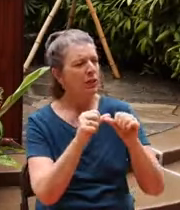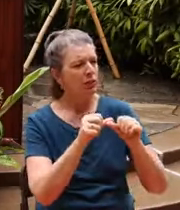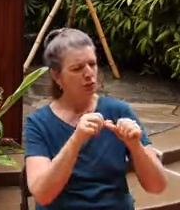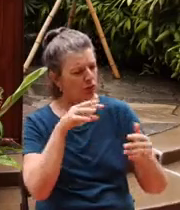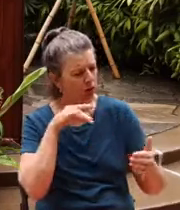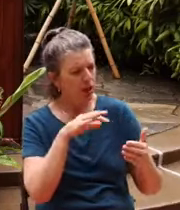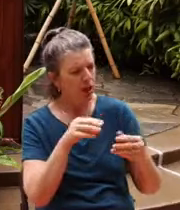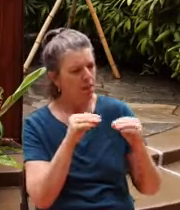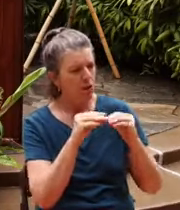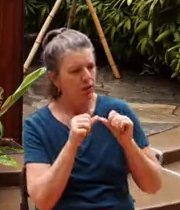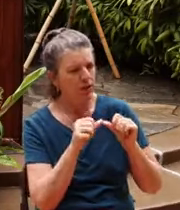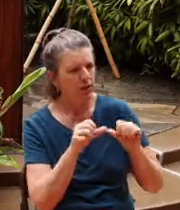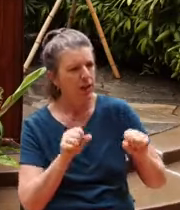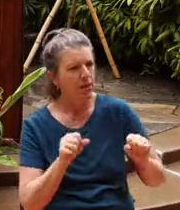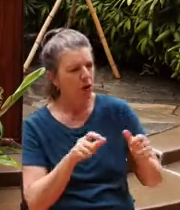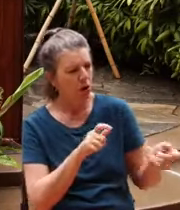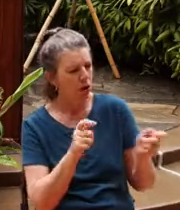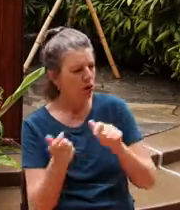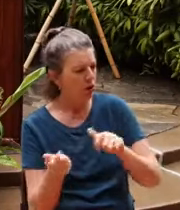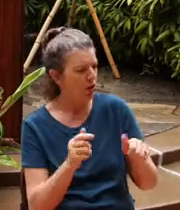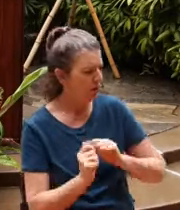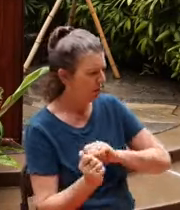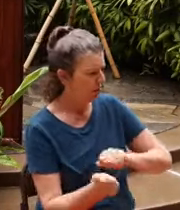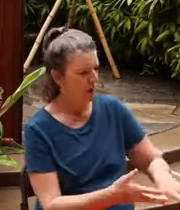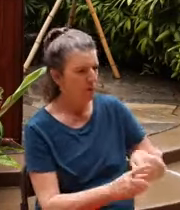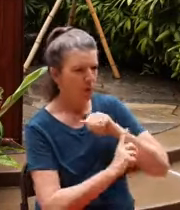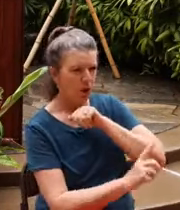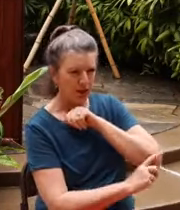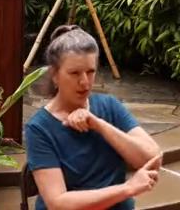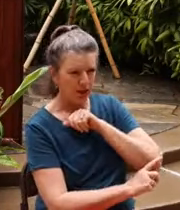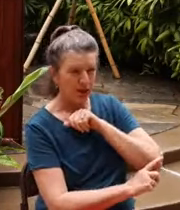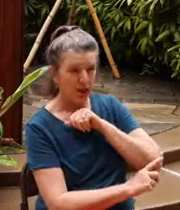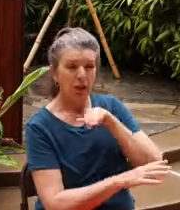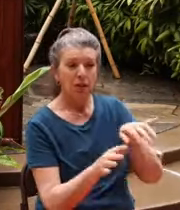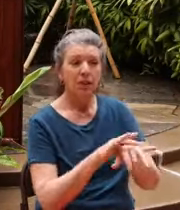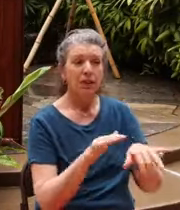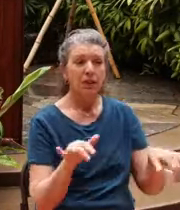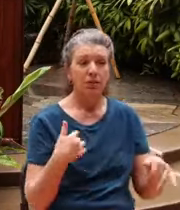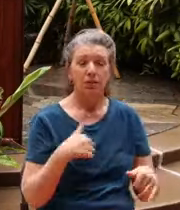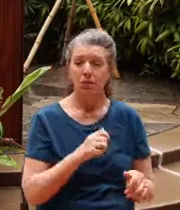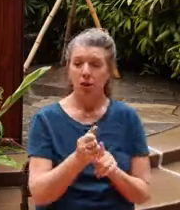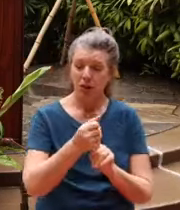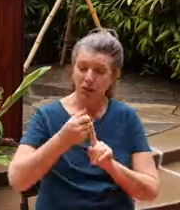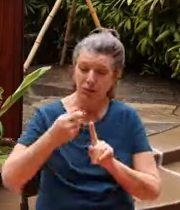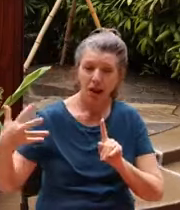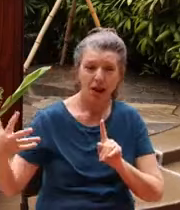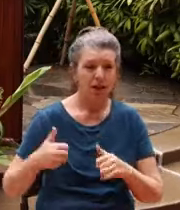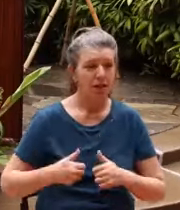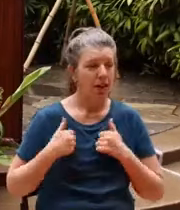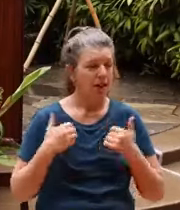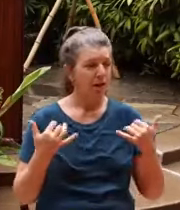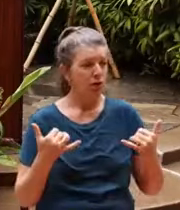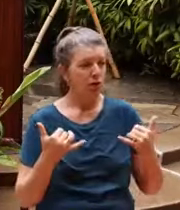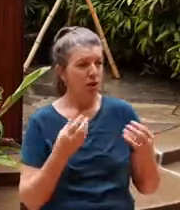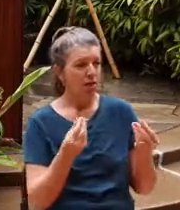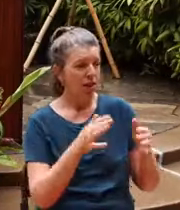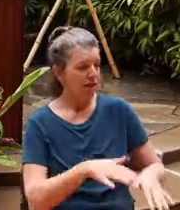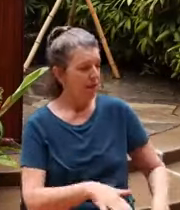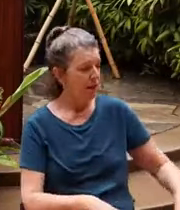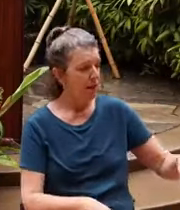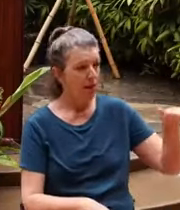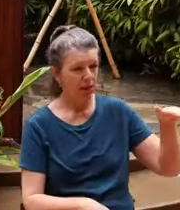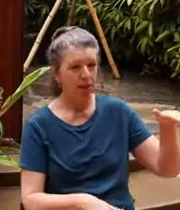sustainable alternatives to dumping our waste. In the meantime, we're expanding the life of our current landfill while we